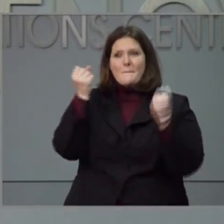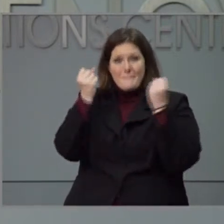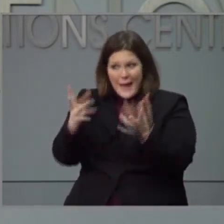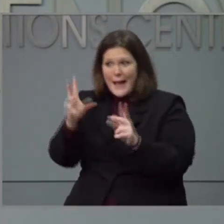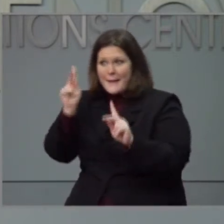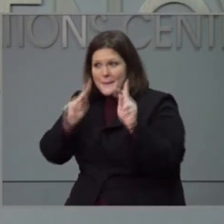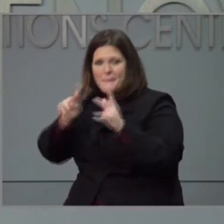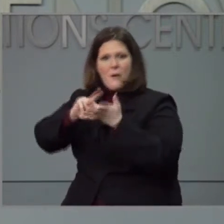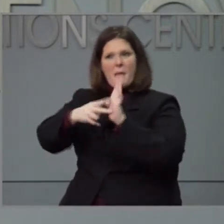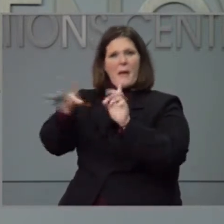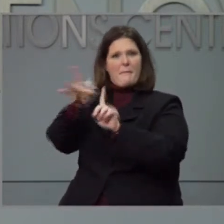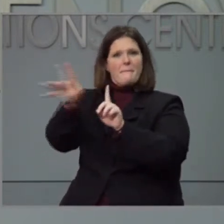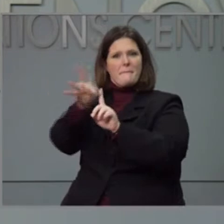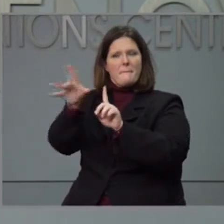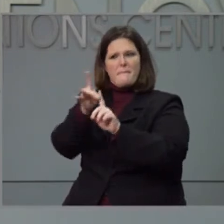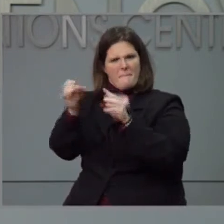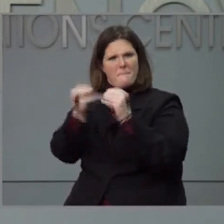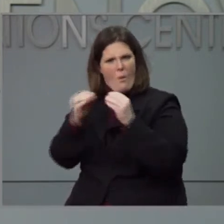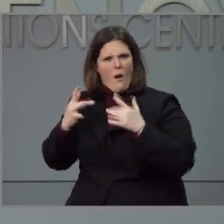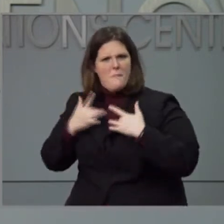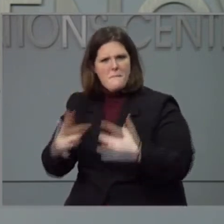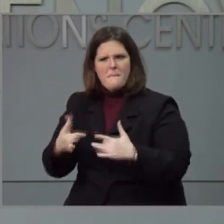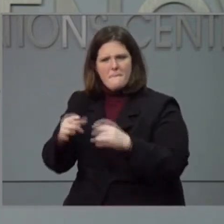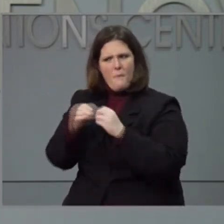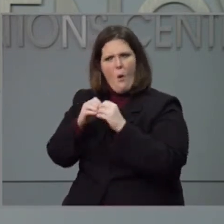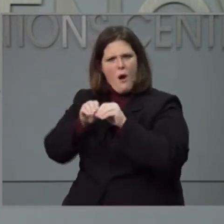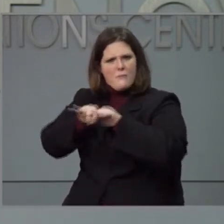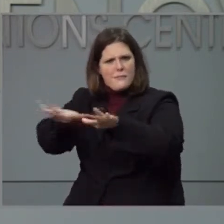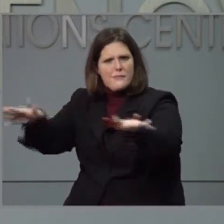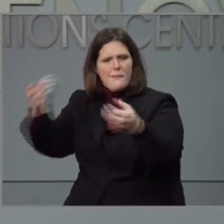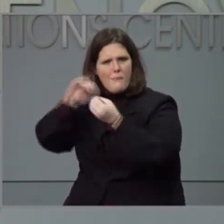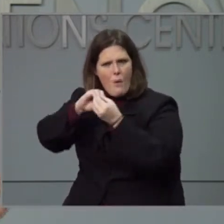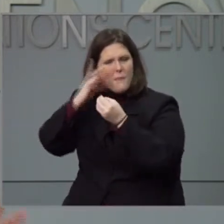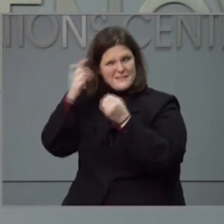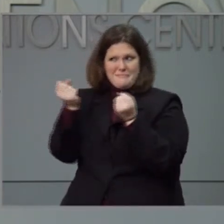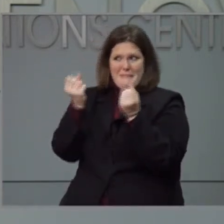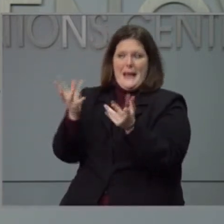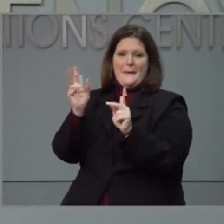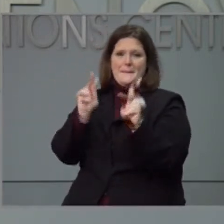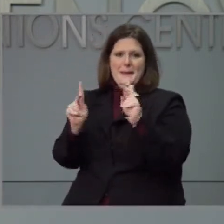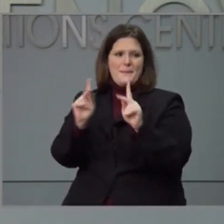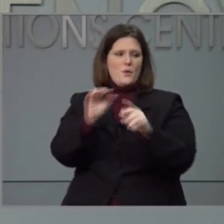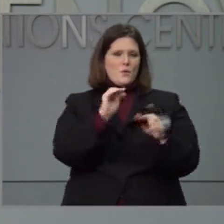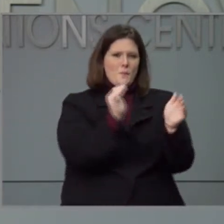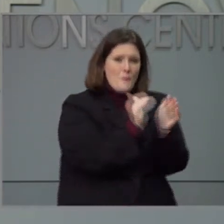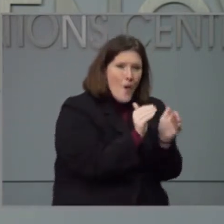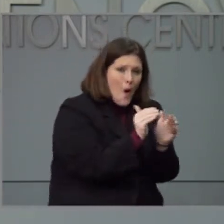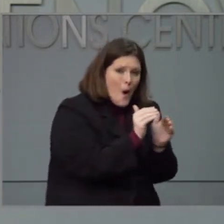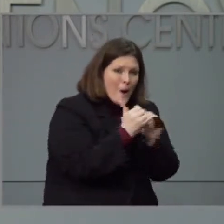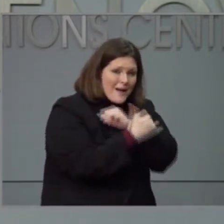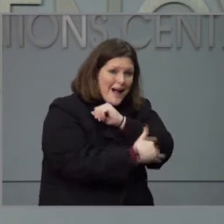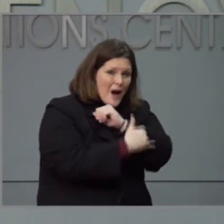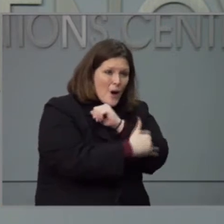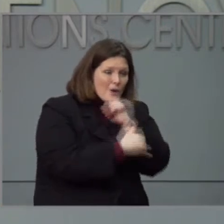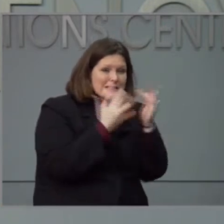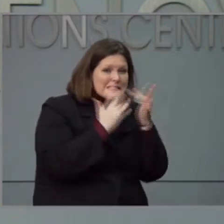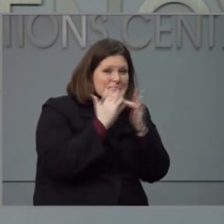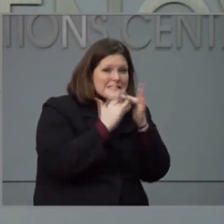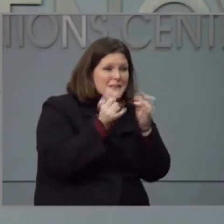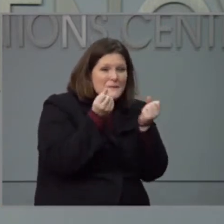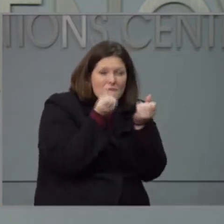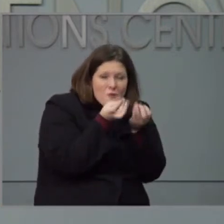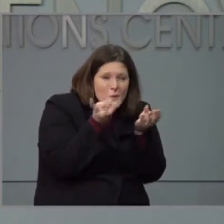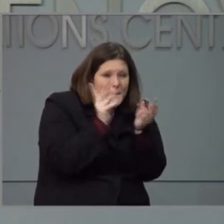to be equivalent to the same as seeing that in a smaller county. So we have it both at the state level as well as at the county